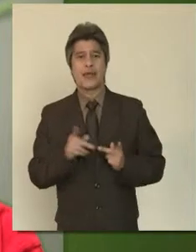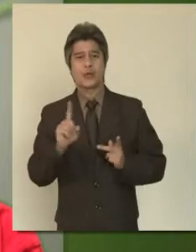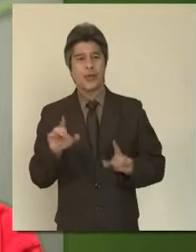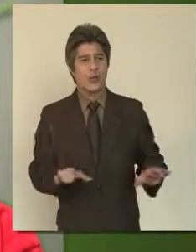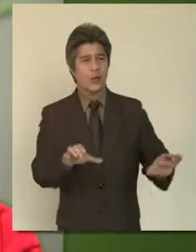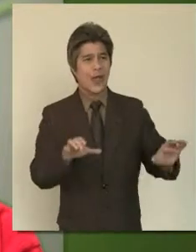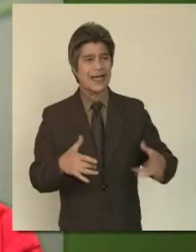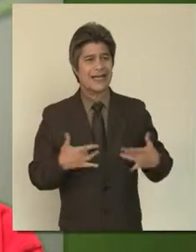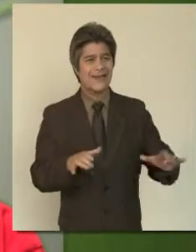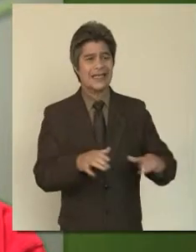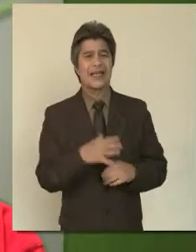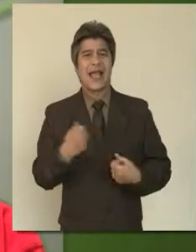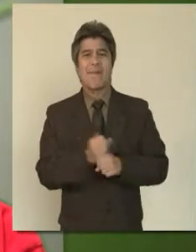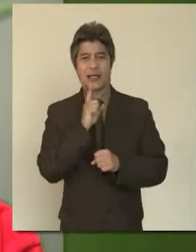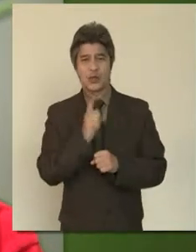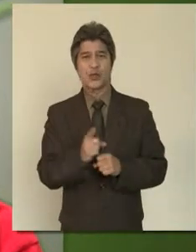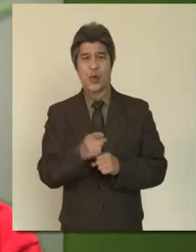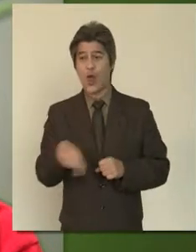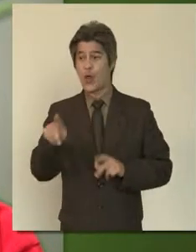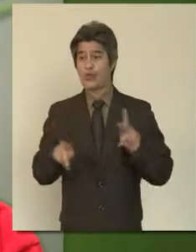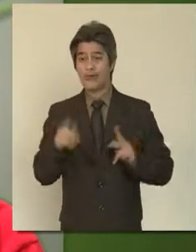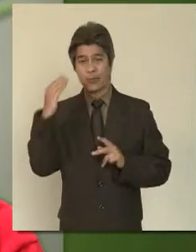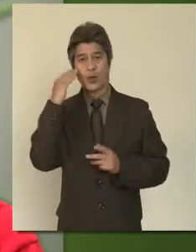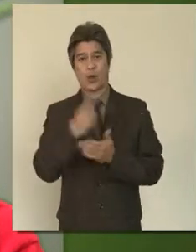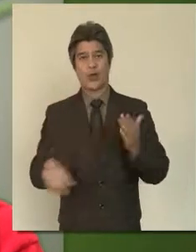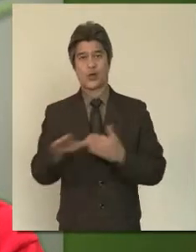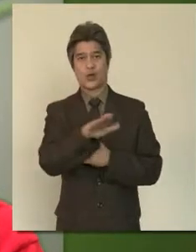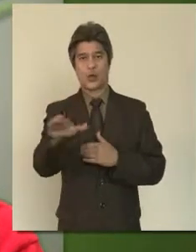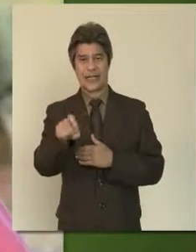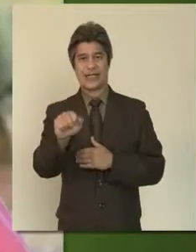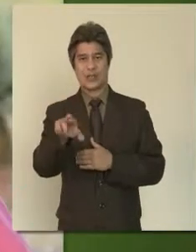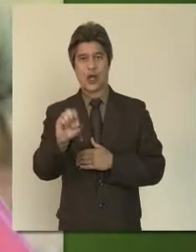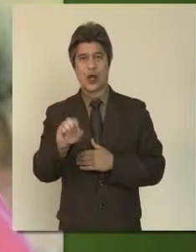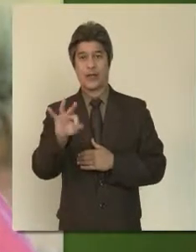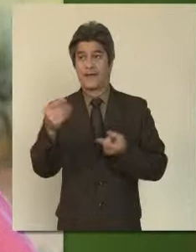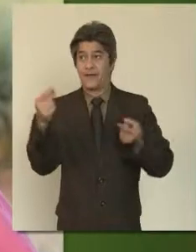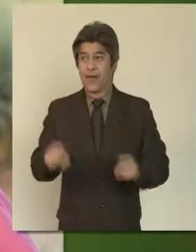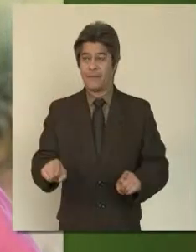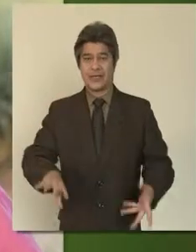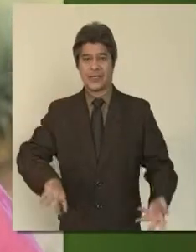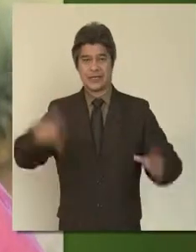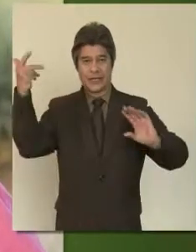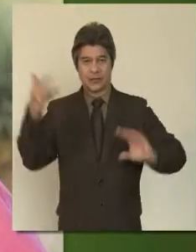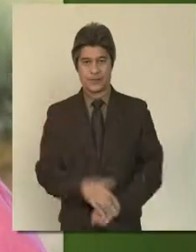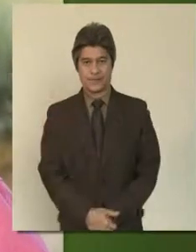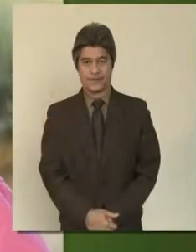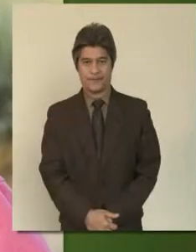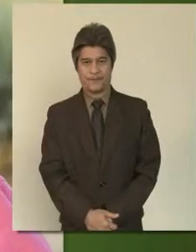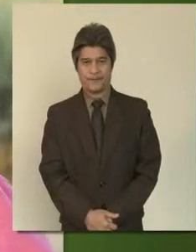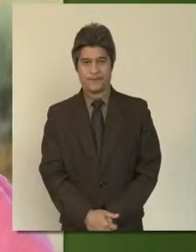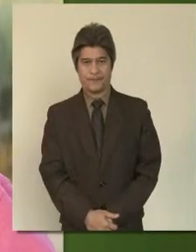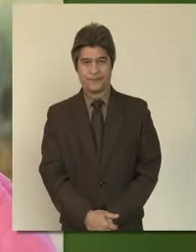places where you do activities, and just making sure that those people know what your needs are in case of a disaster.